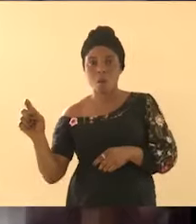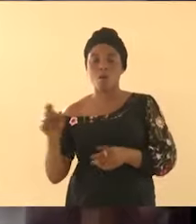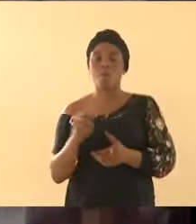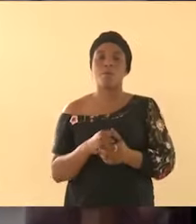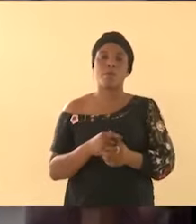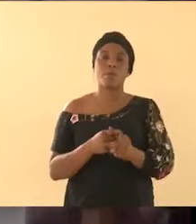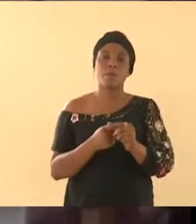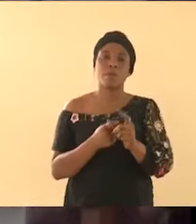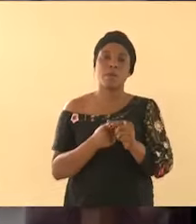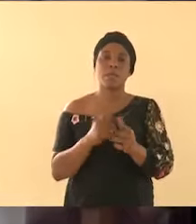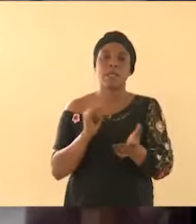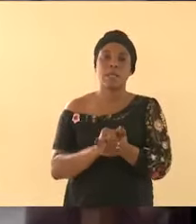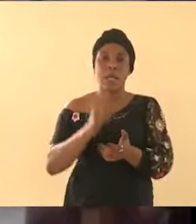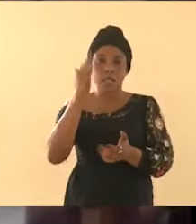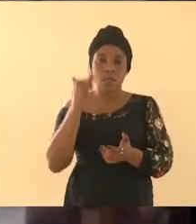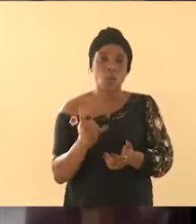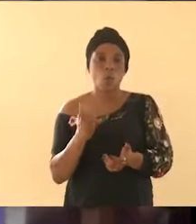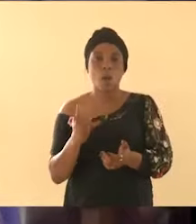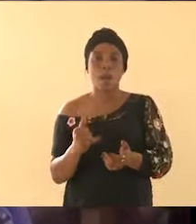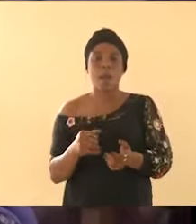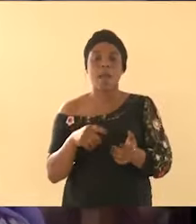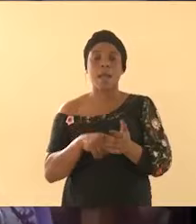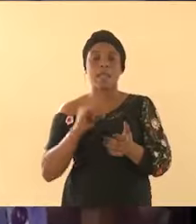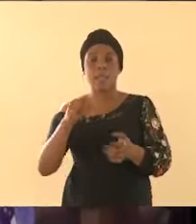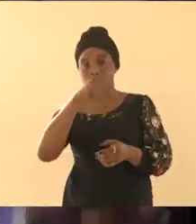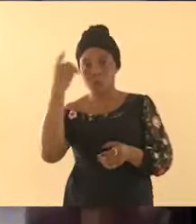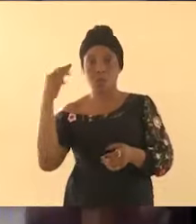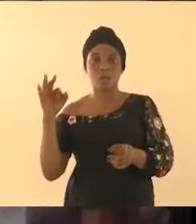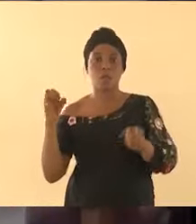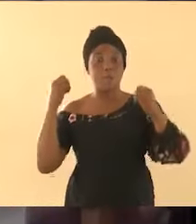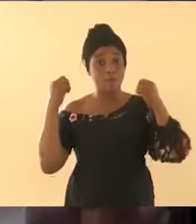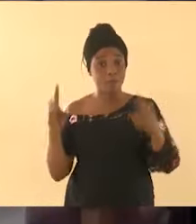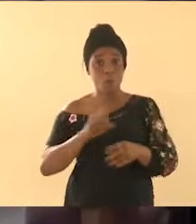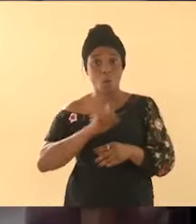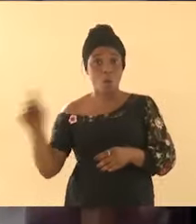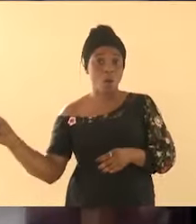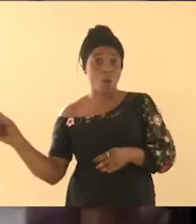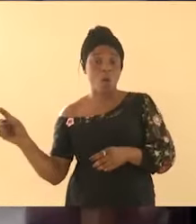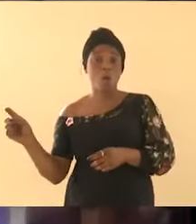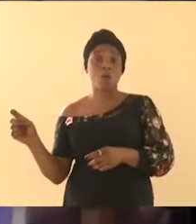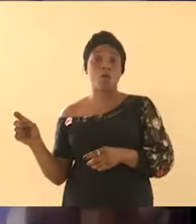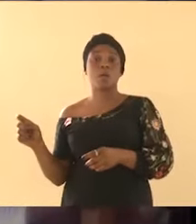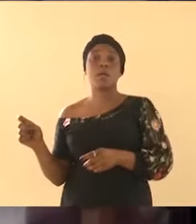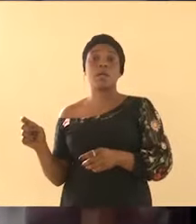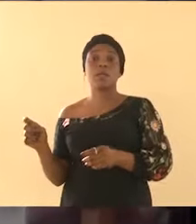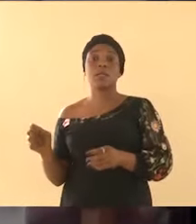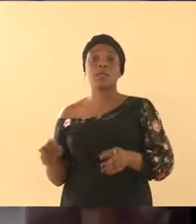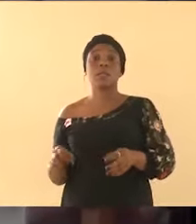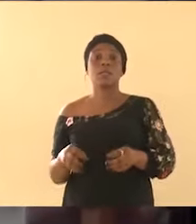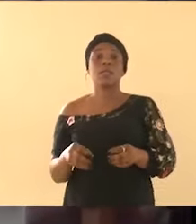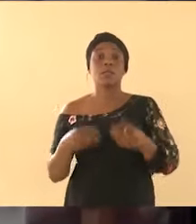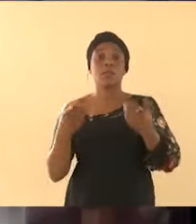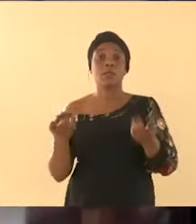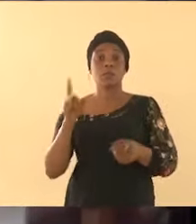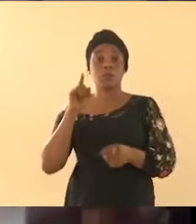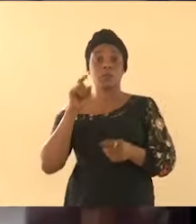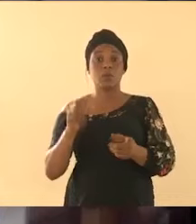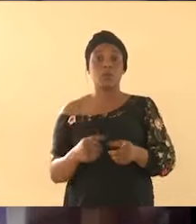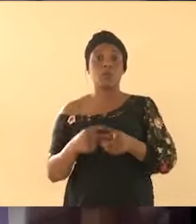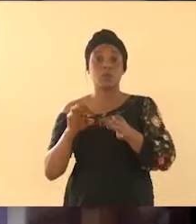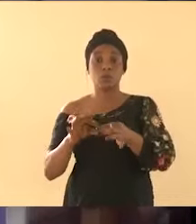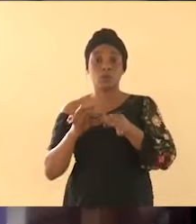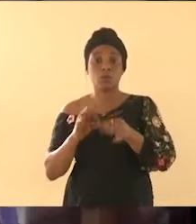of 100-meter dashes. And that's why it is because of the series of 100-meter dash that some people will join